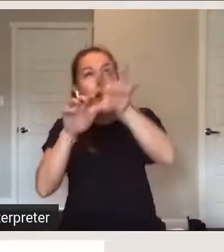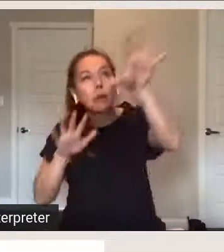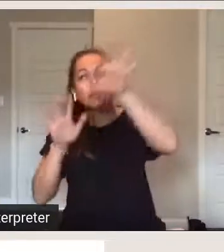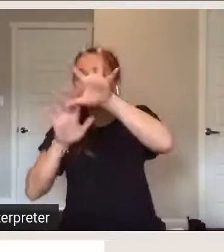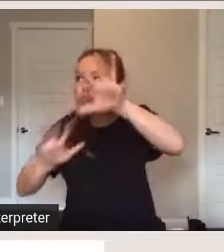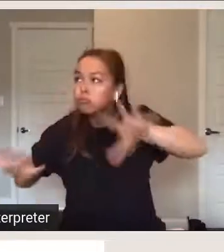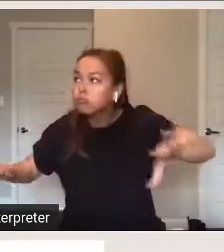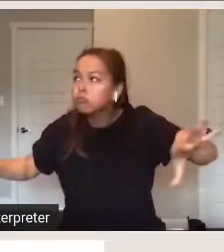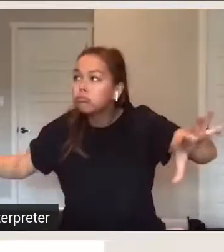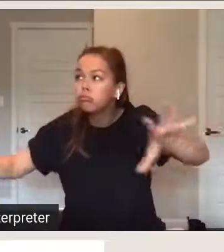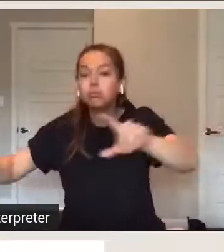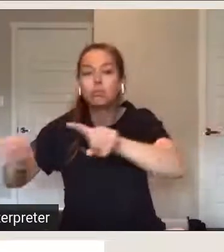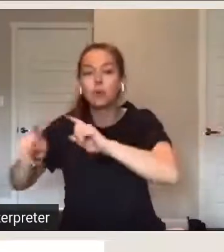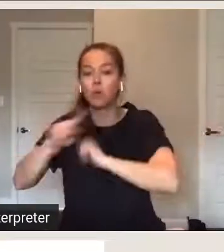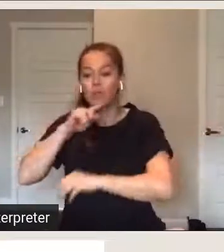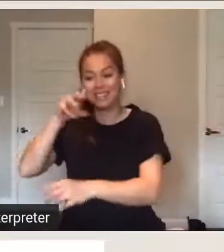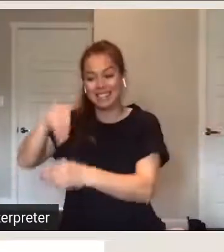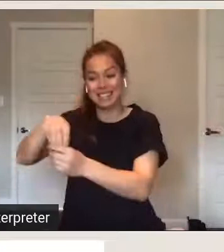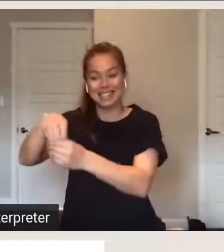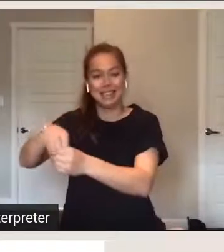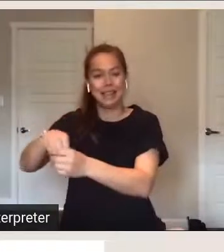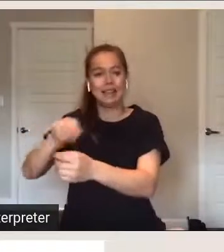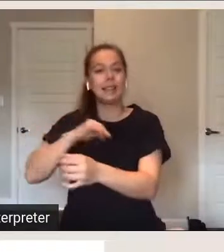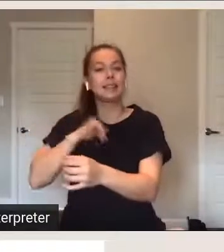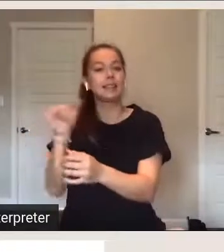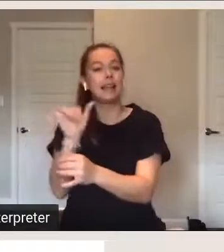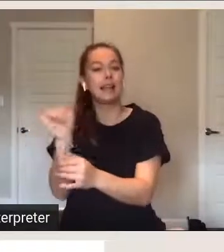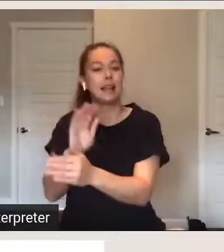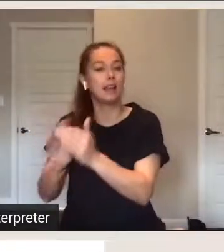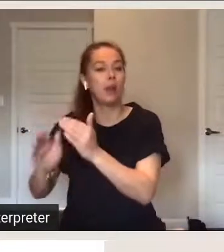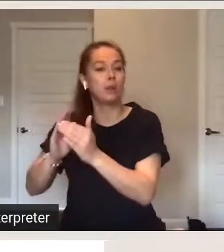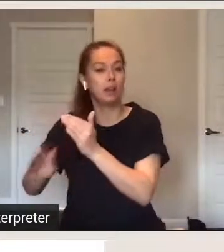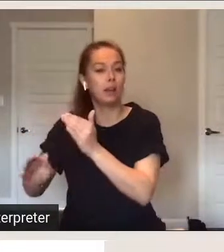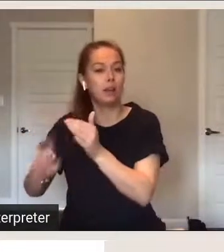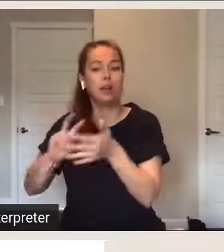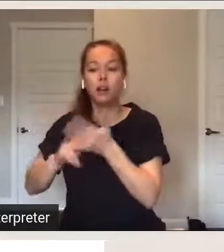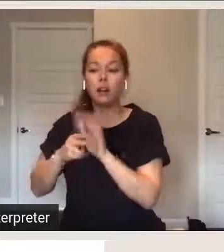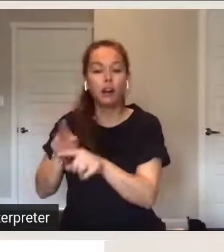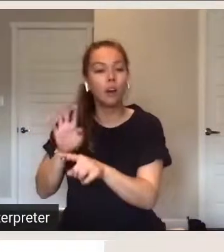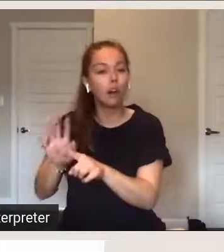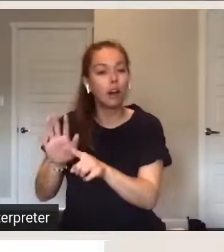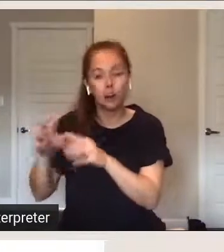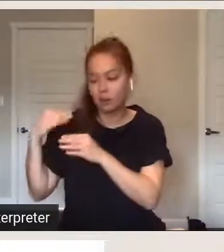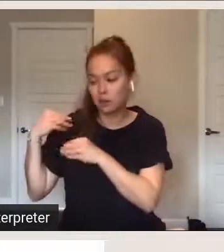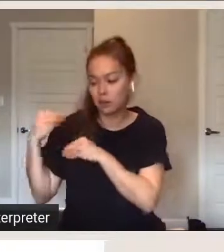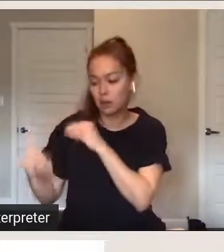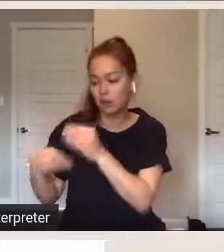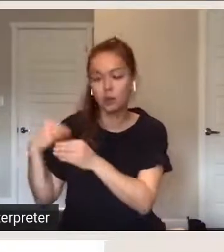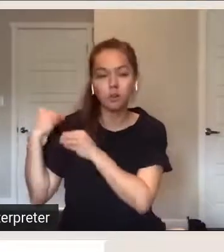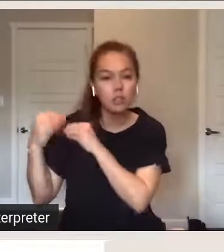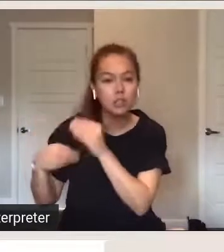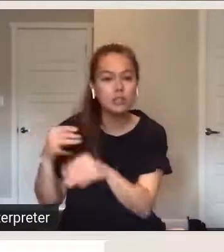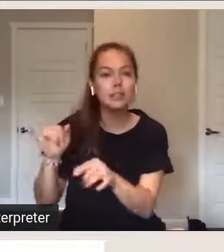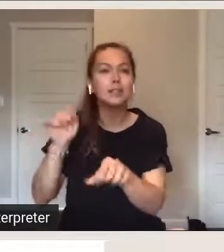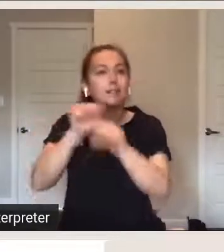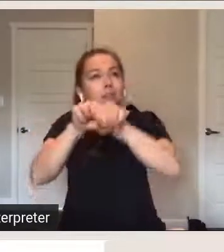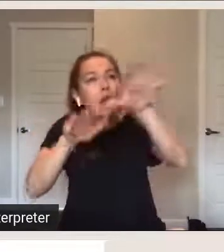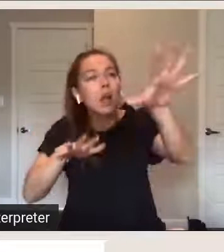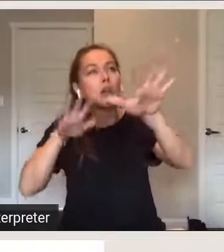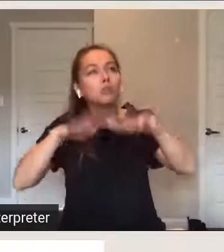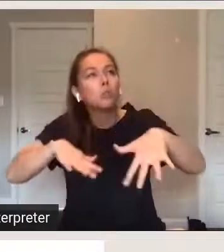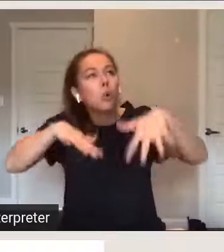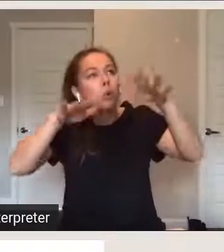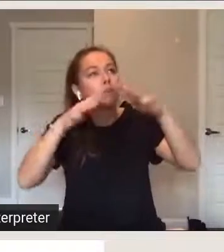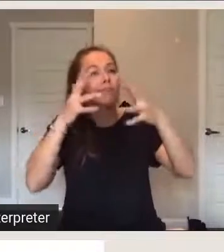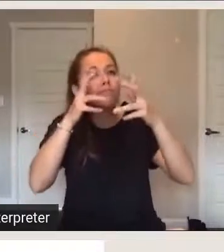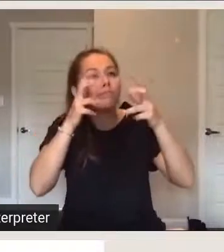which is very different from her, you know, ancestral tradition, which was like, you know, they're from the mountains, that's kind of where they grew up, that's the